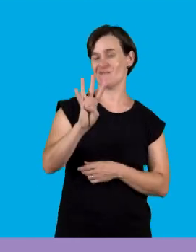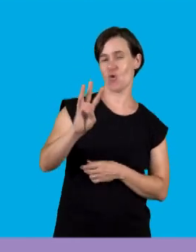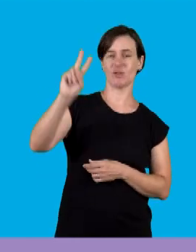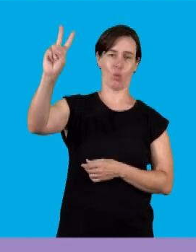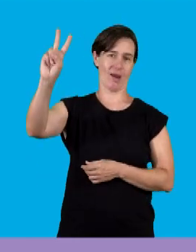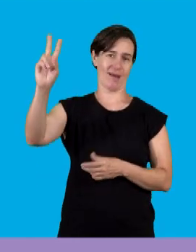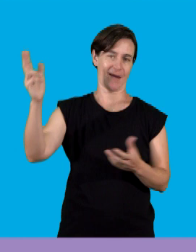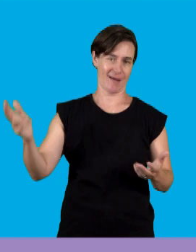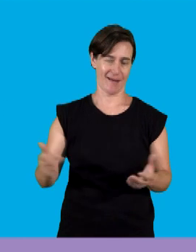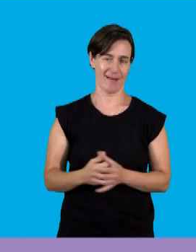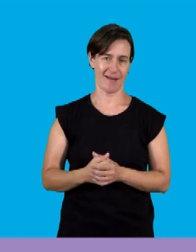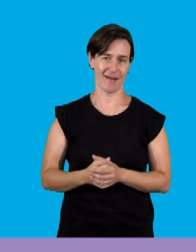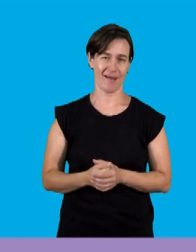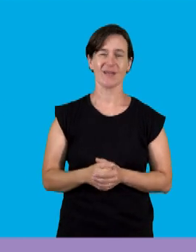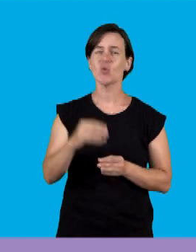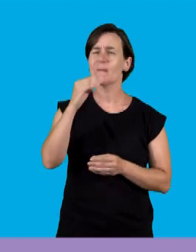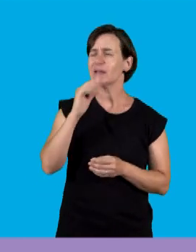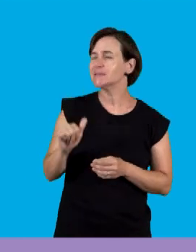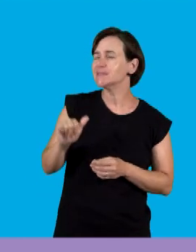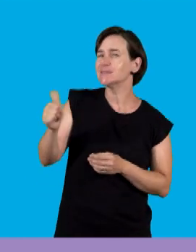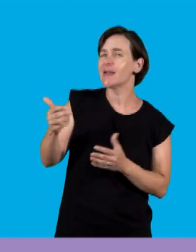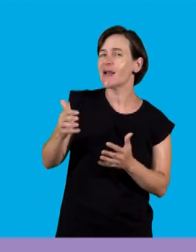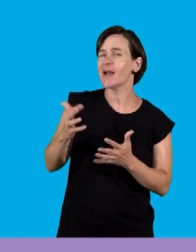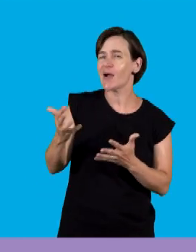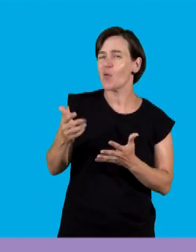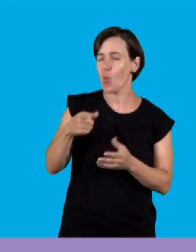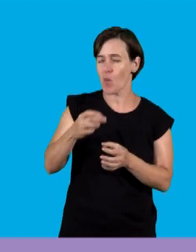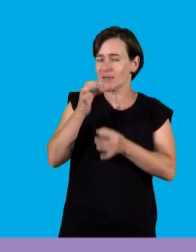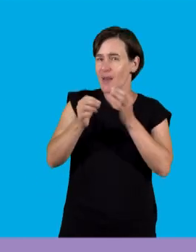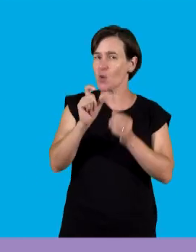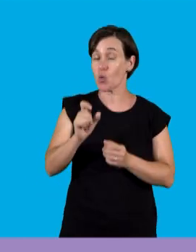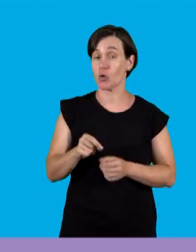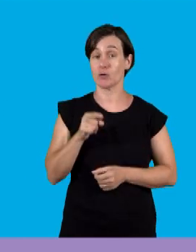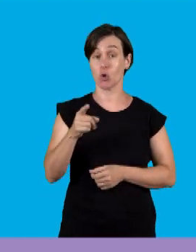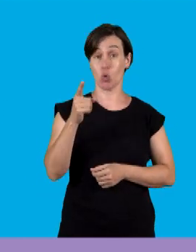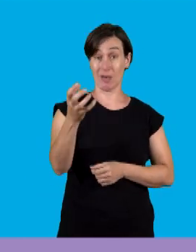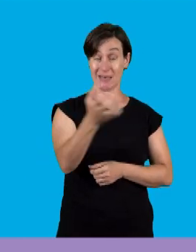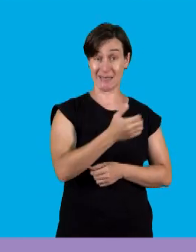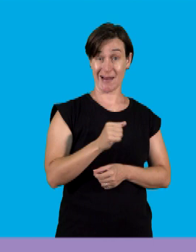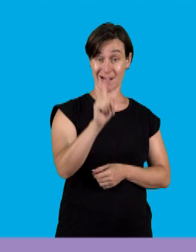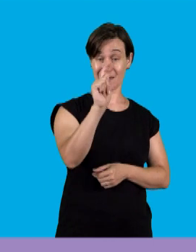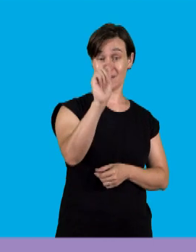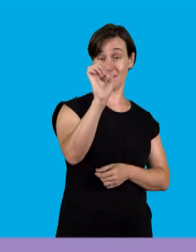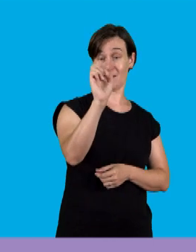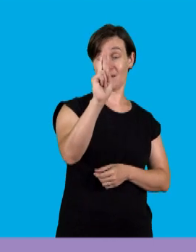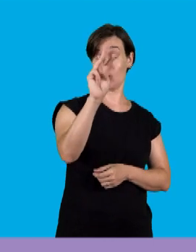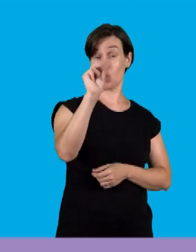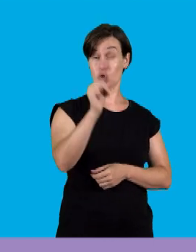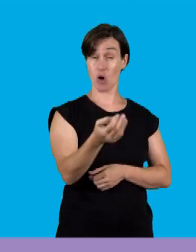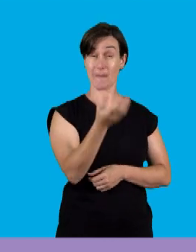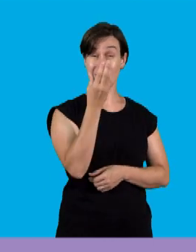which is 4 squared. So how can we explain the pattern in words? It is taking the term number and we